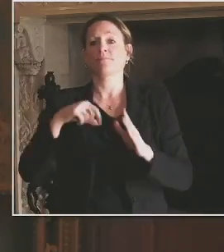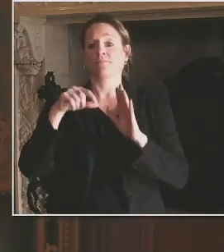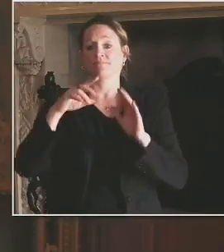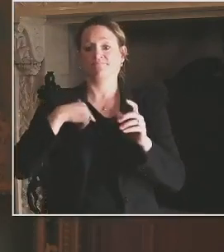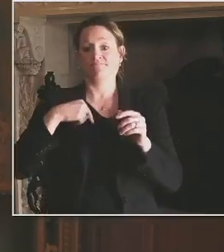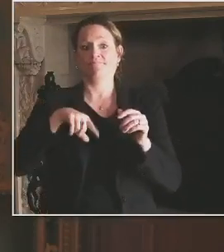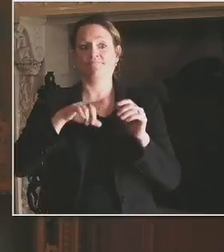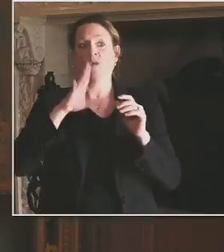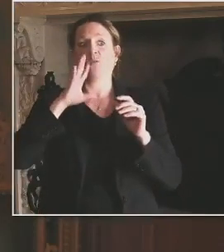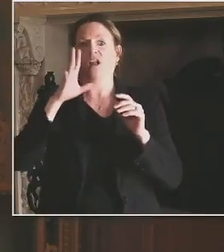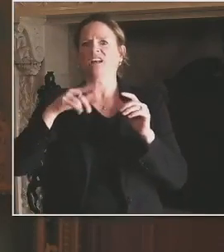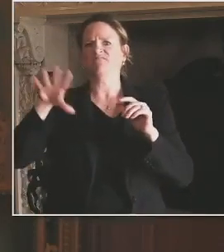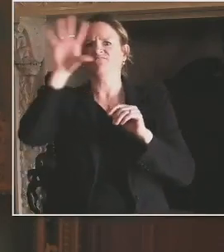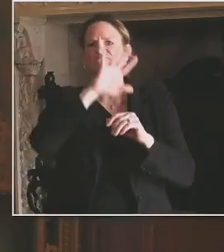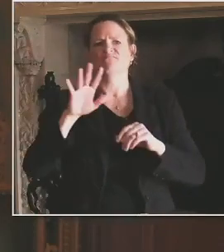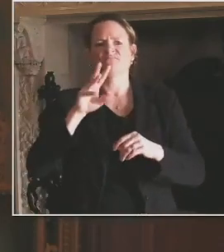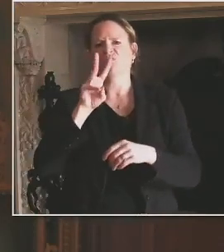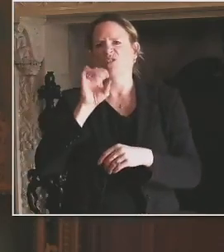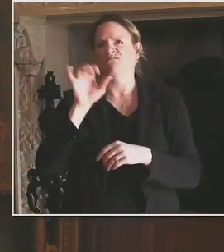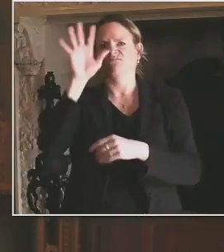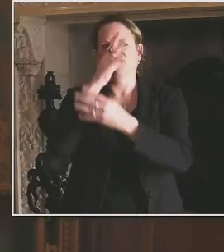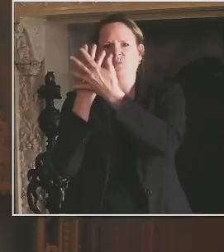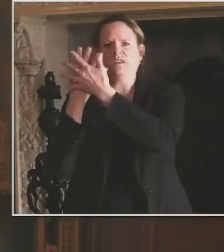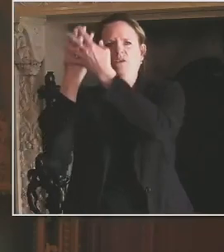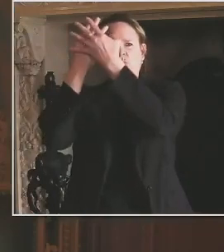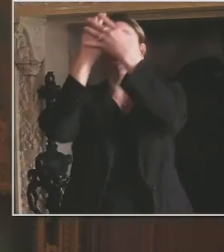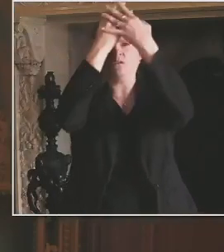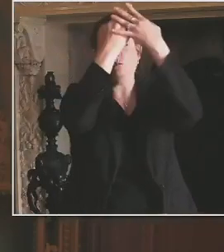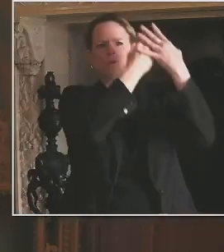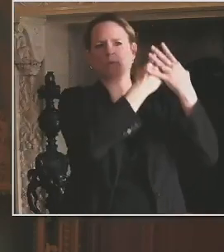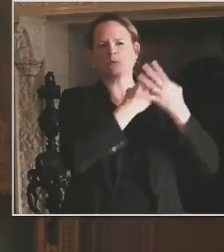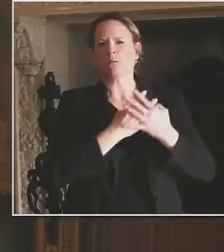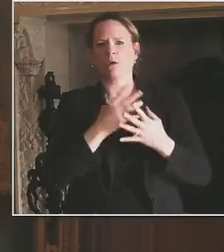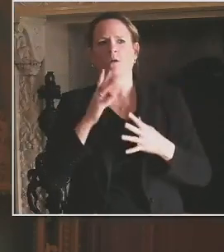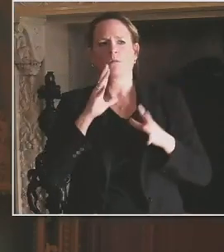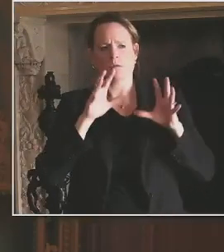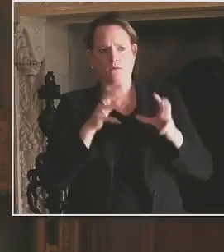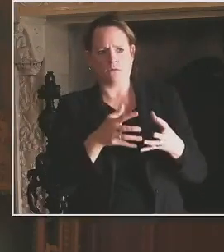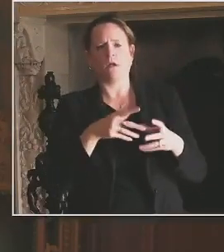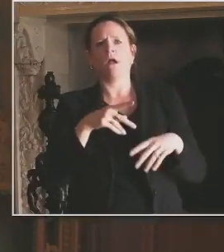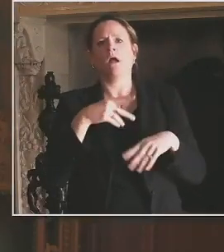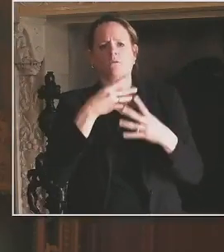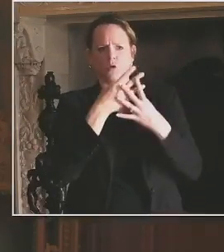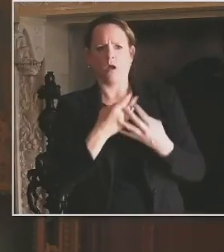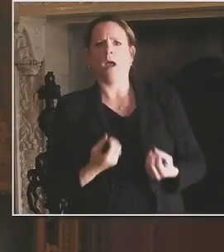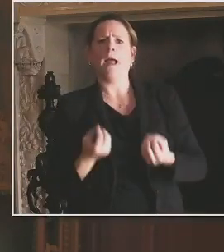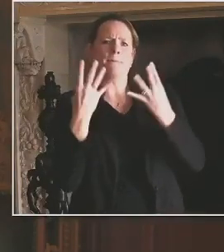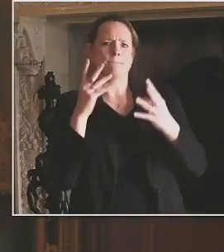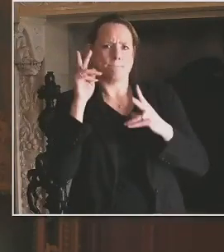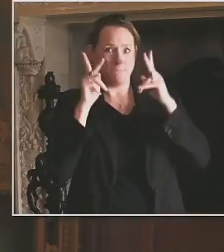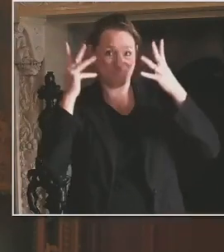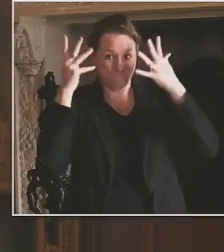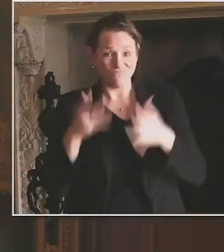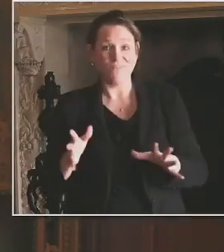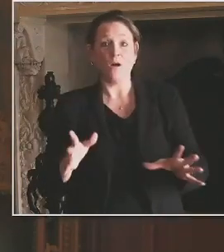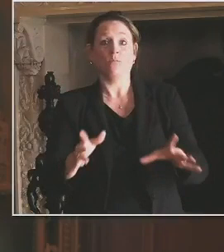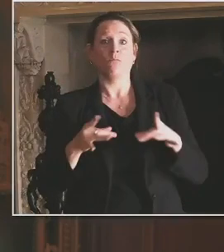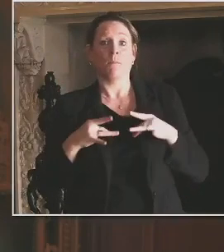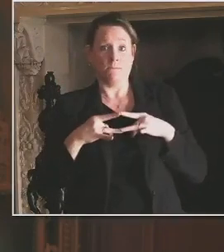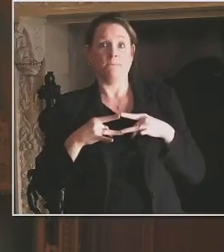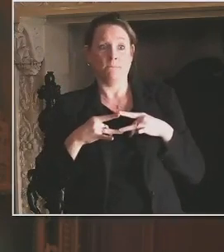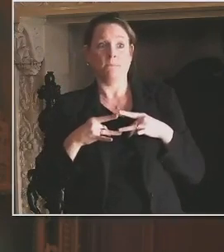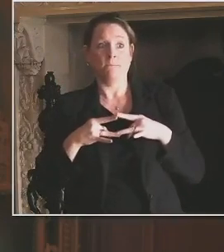projects to understand how many people have antibodies as something that reflects past infection. But I think the point that that